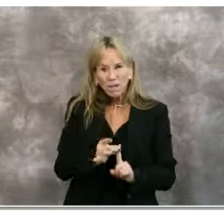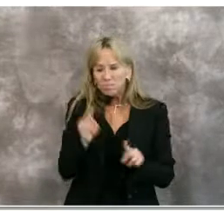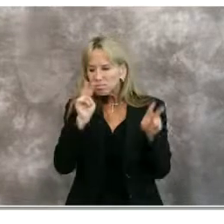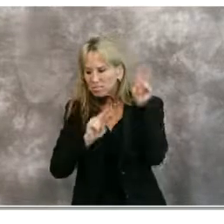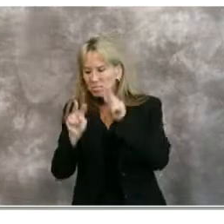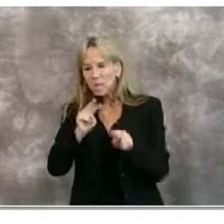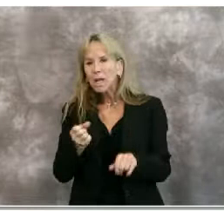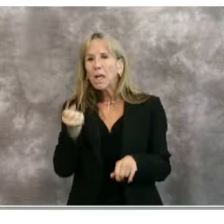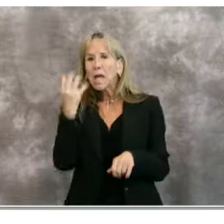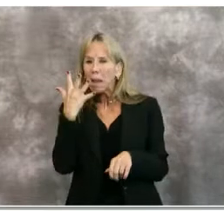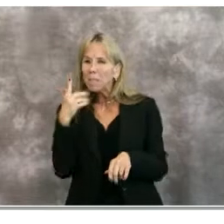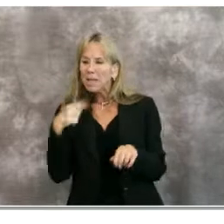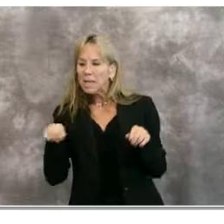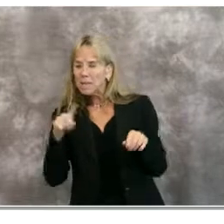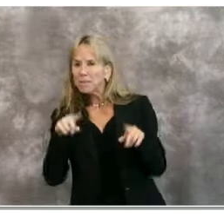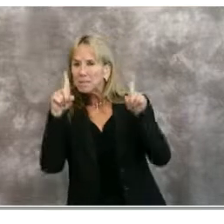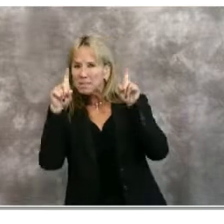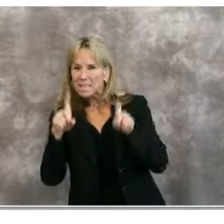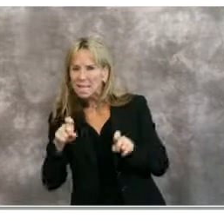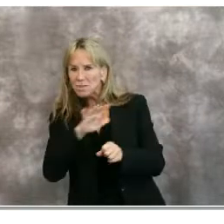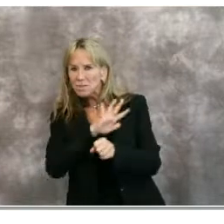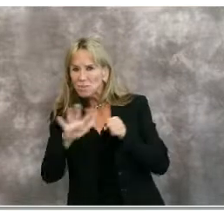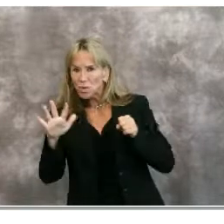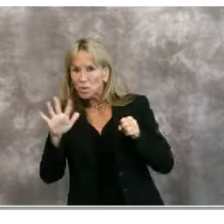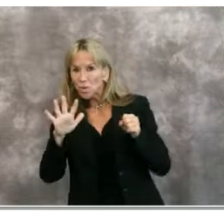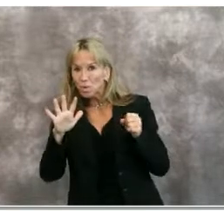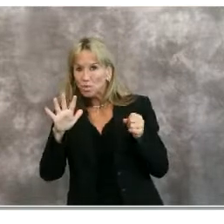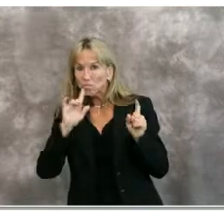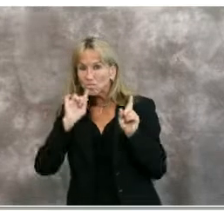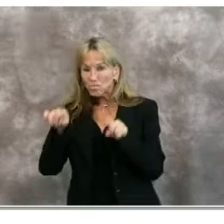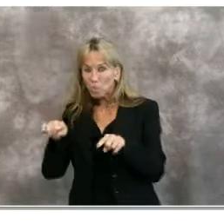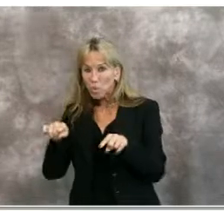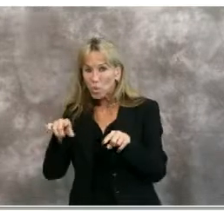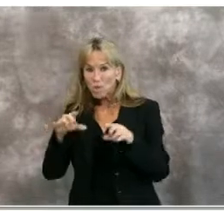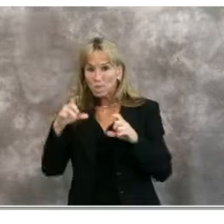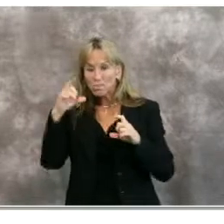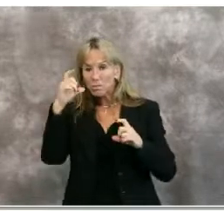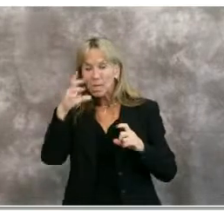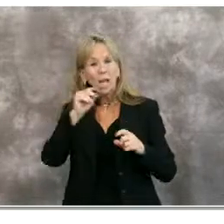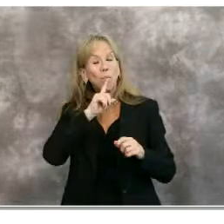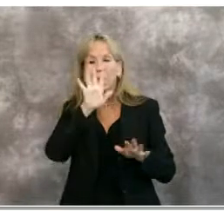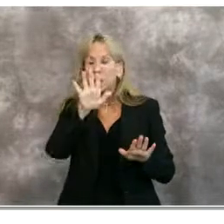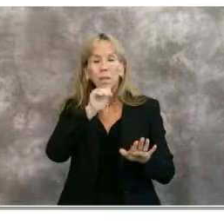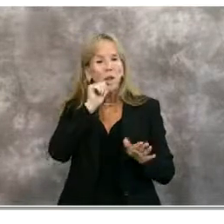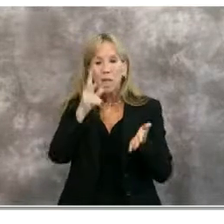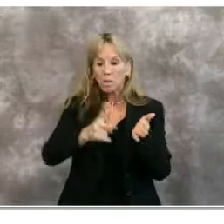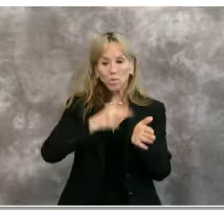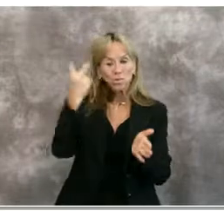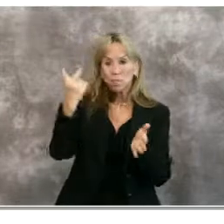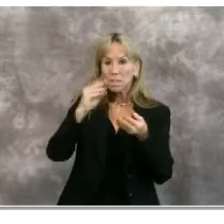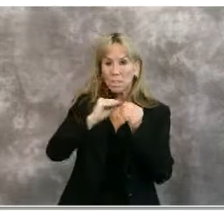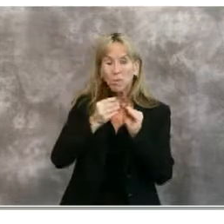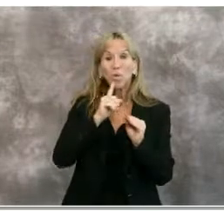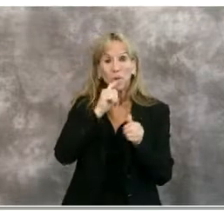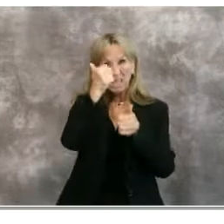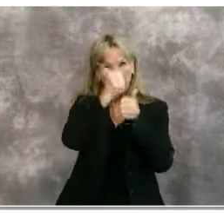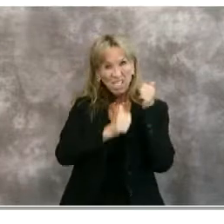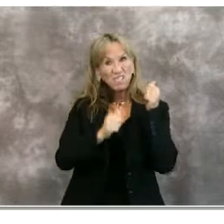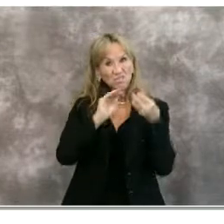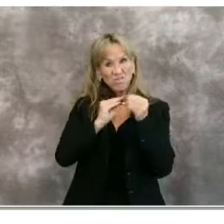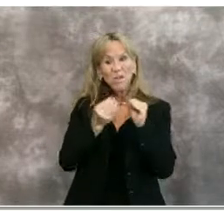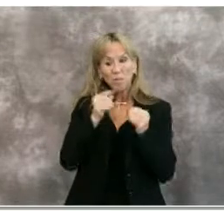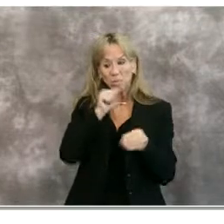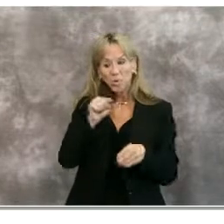the total number of tests reported. And these are not duplicates. These are uniquely